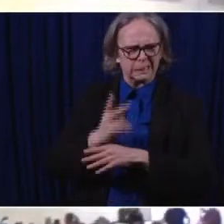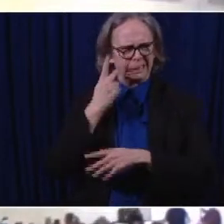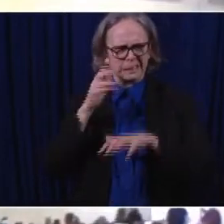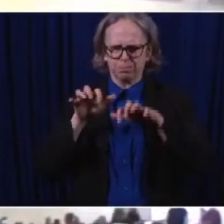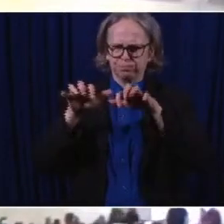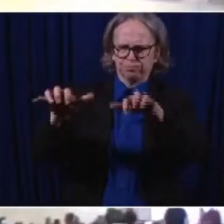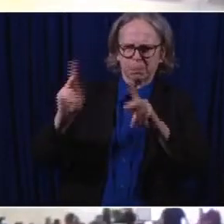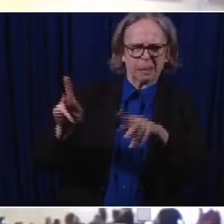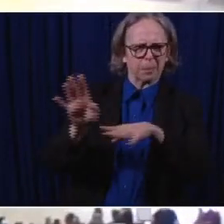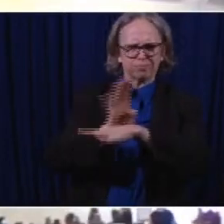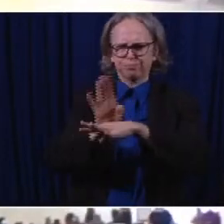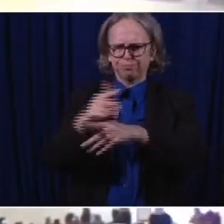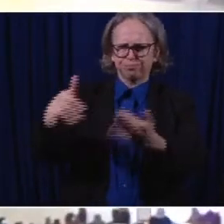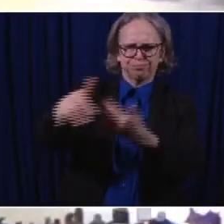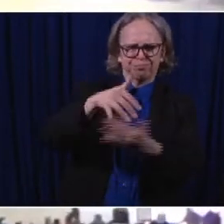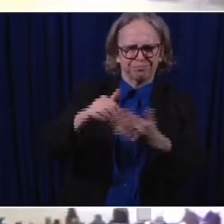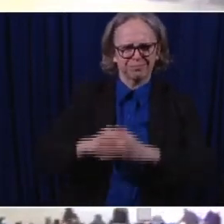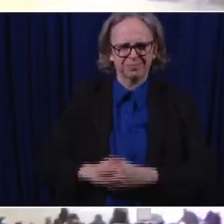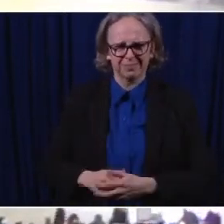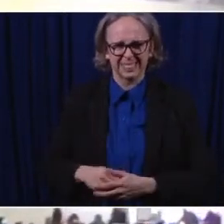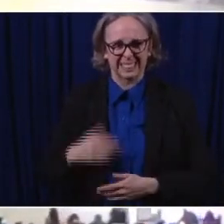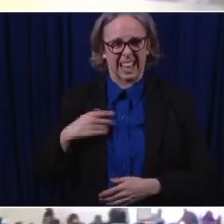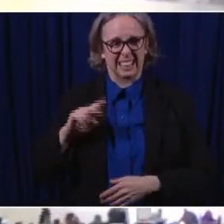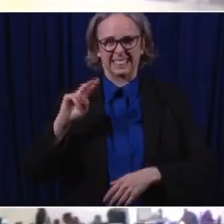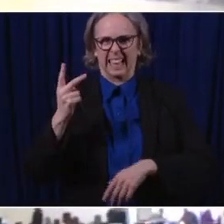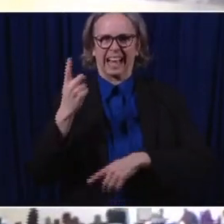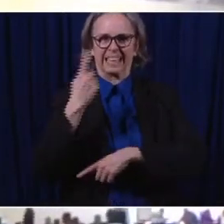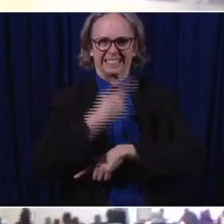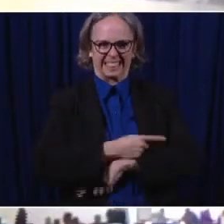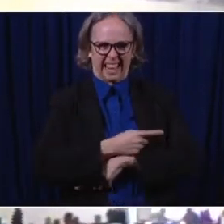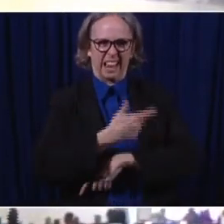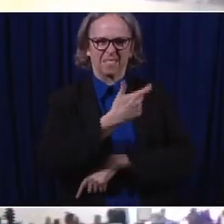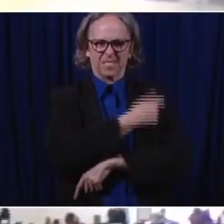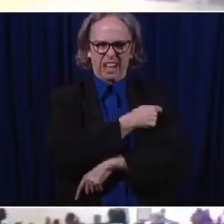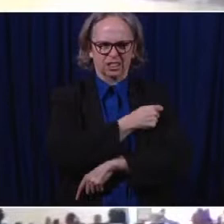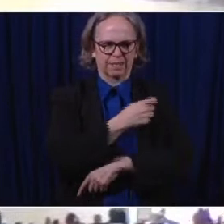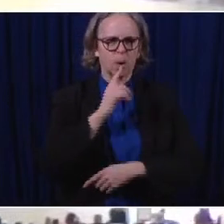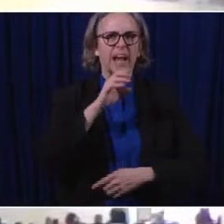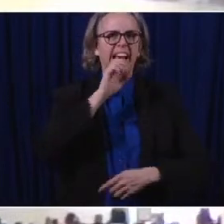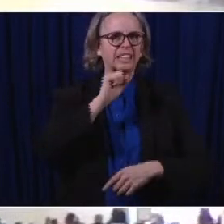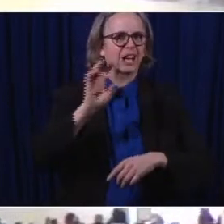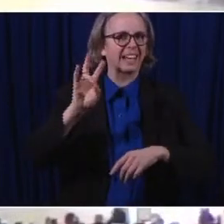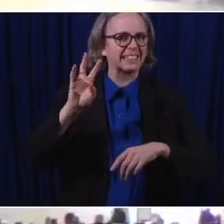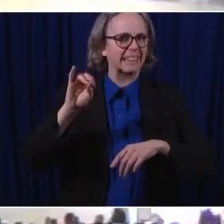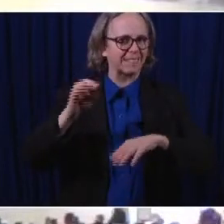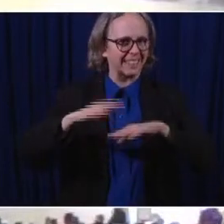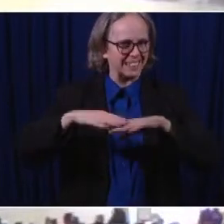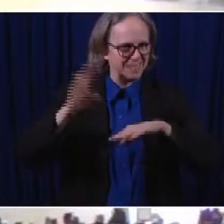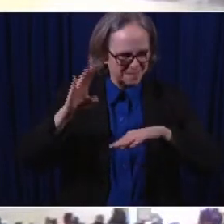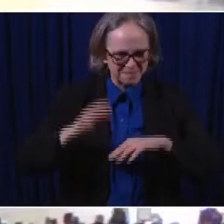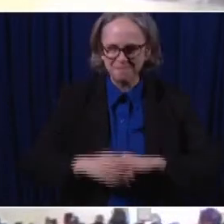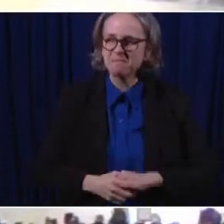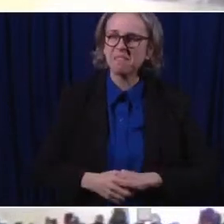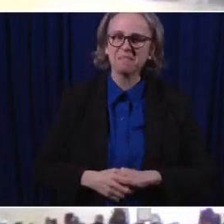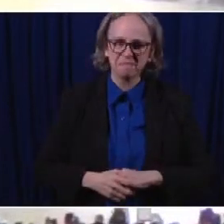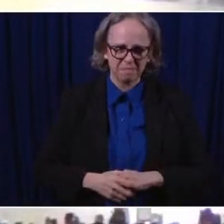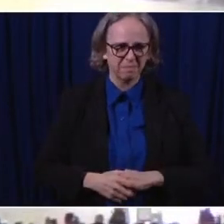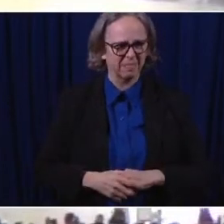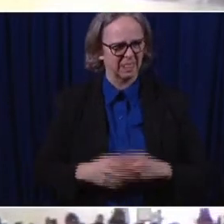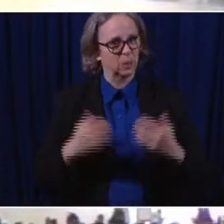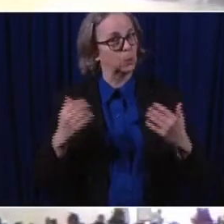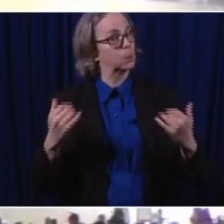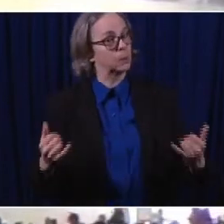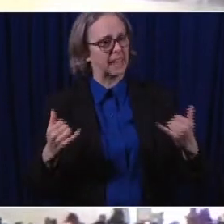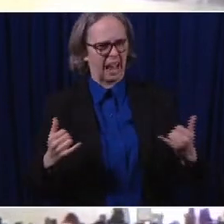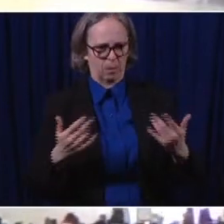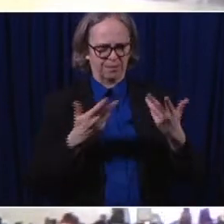is our second day of 70 plus vaccinations. When we're finished today, we'll have 960 individuals vaccinated, including